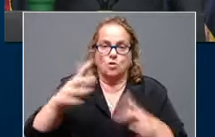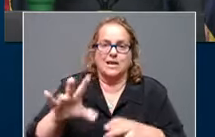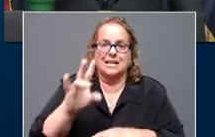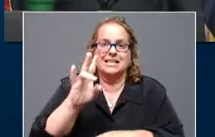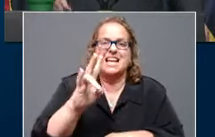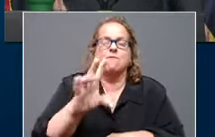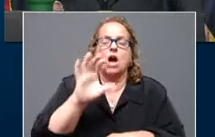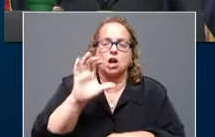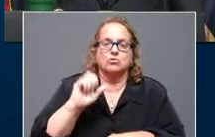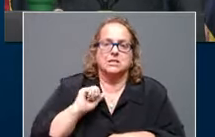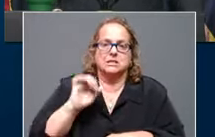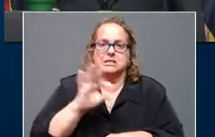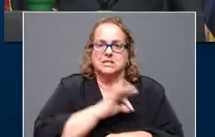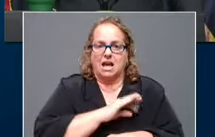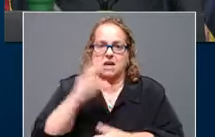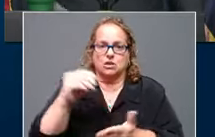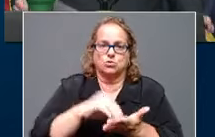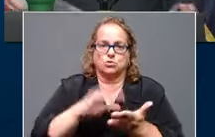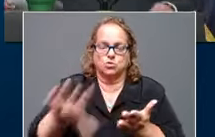on a mask.